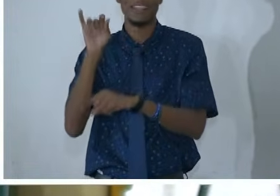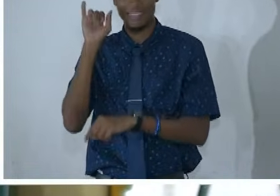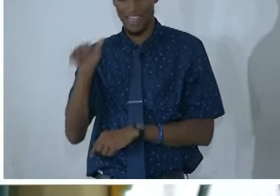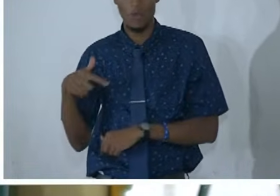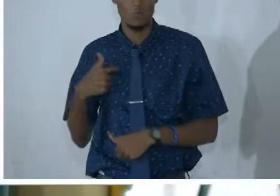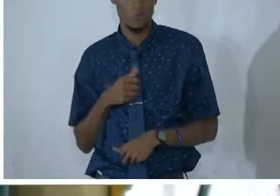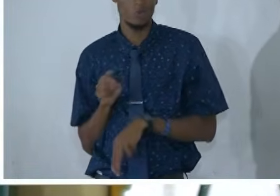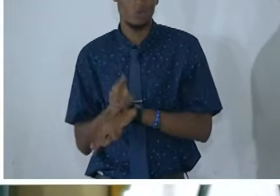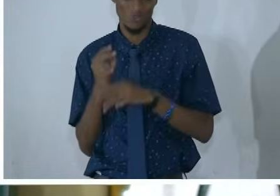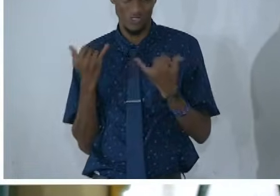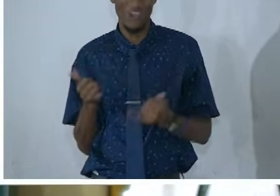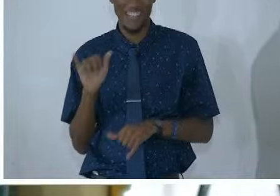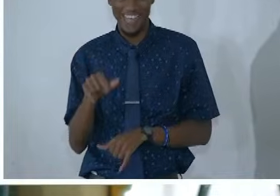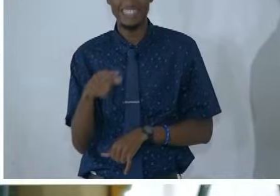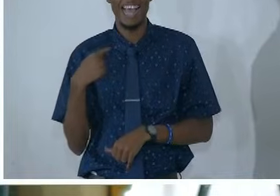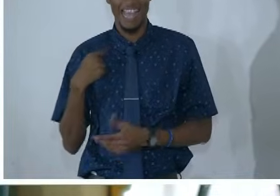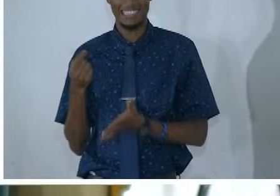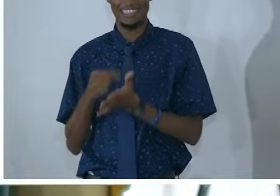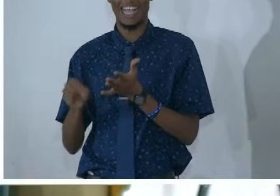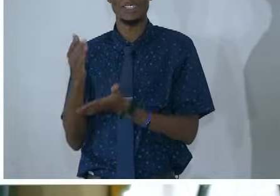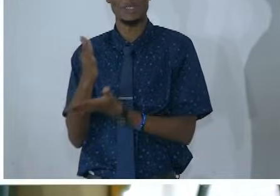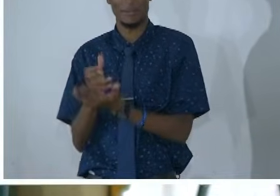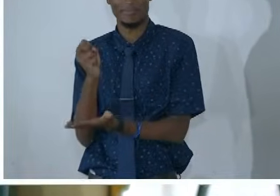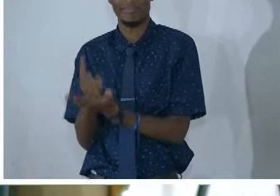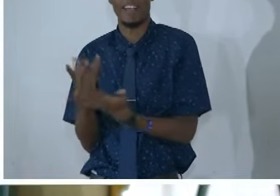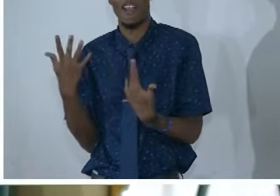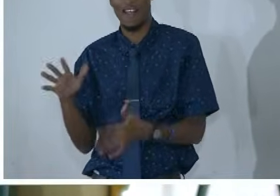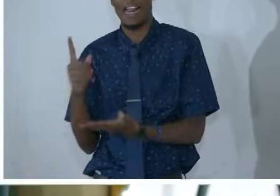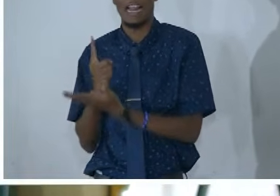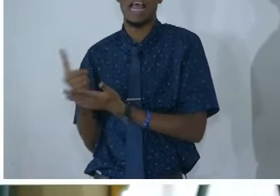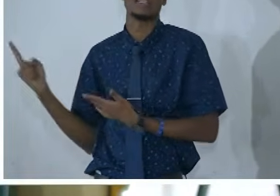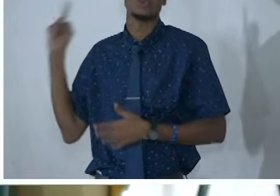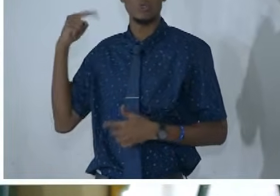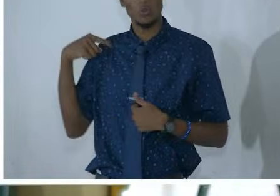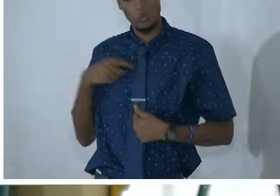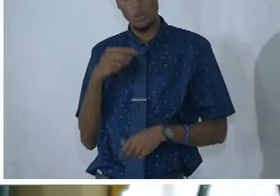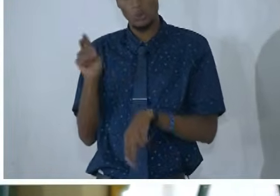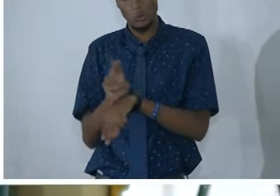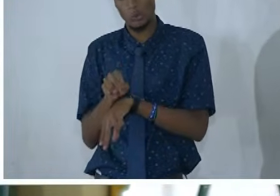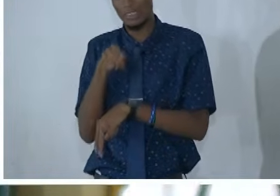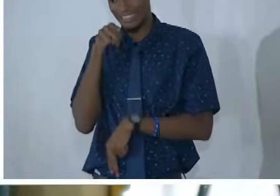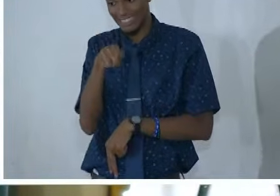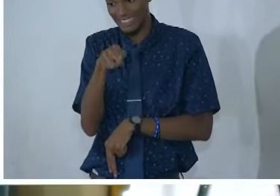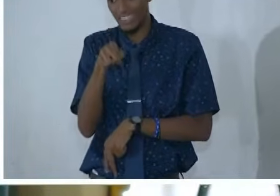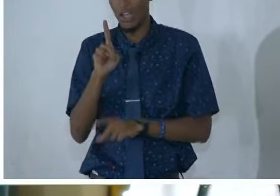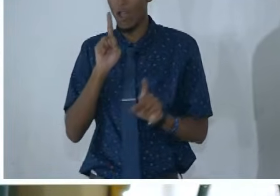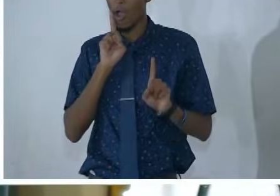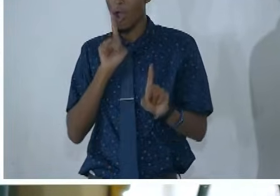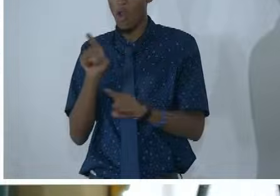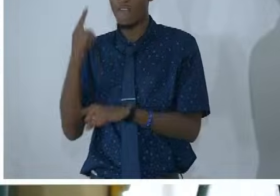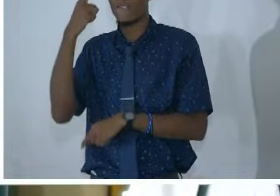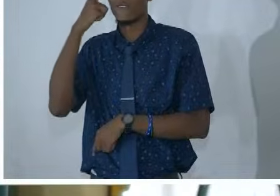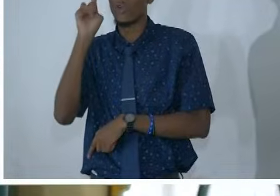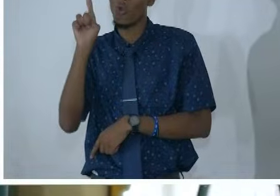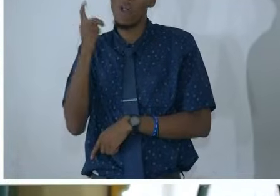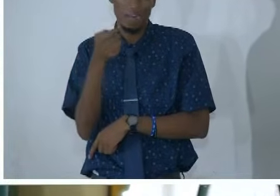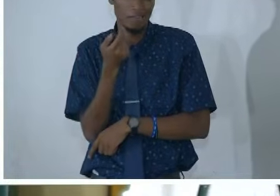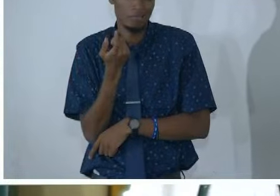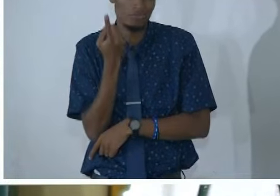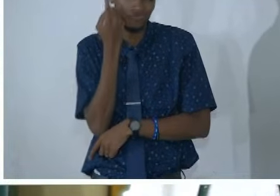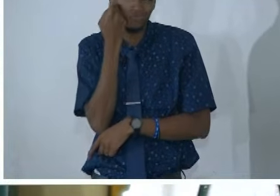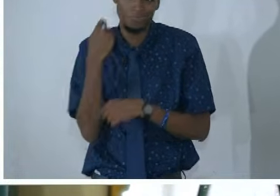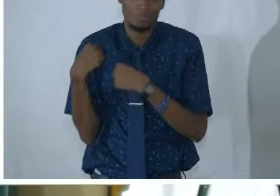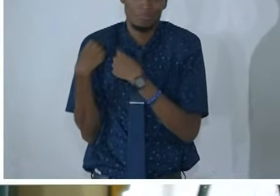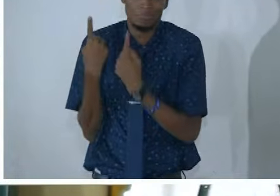In fact, I signed some last week. And we have been using vesting orders for a little while now. But